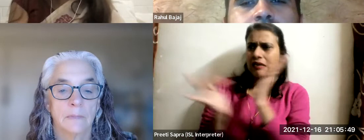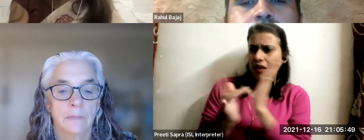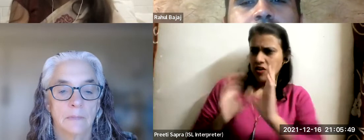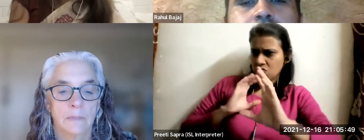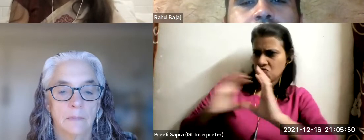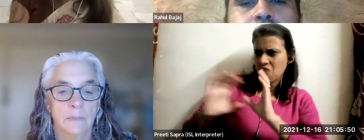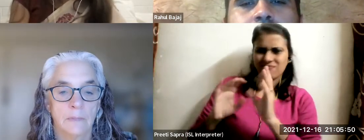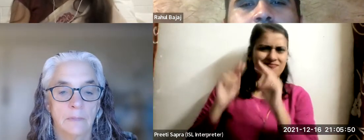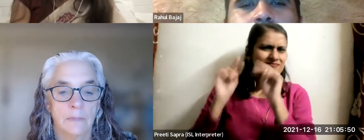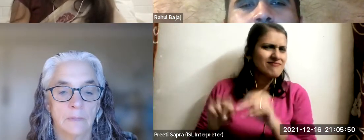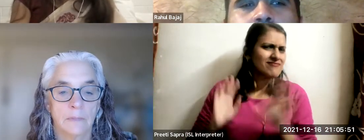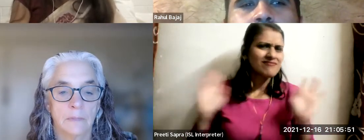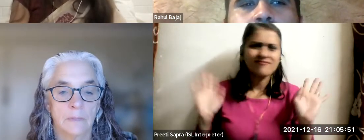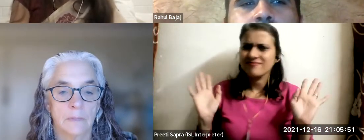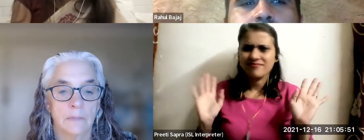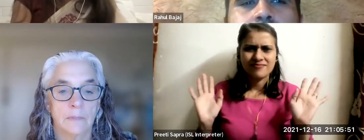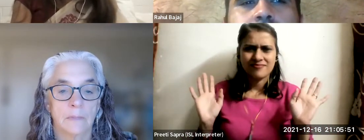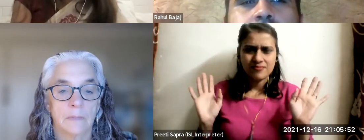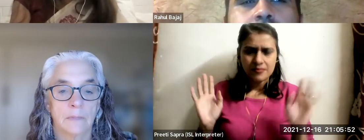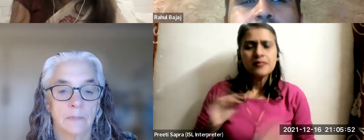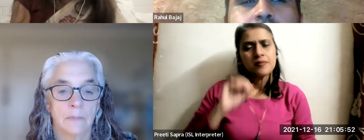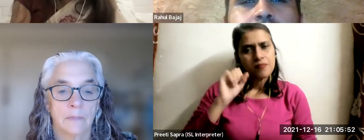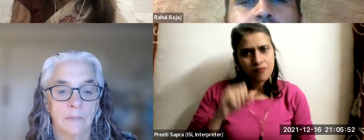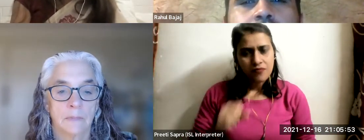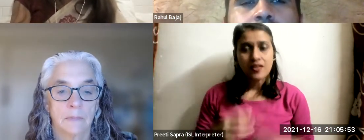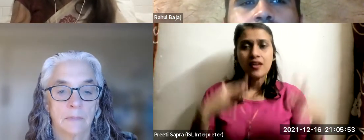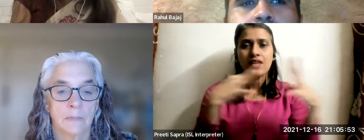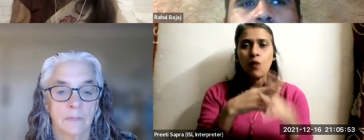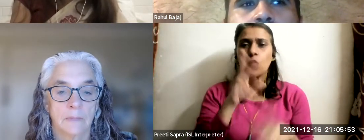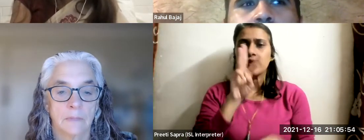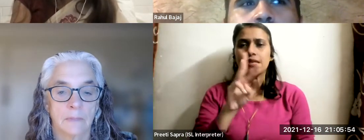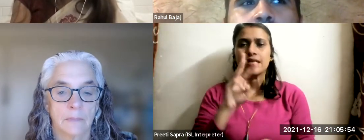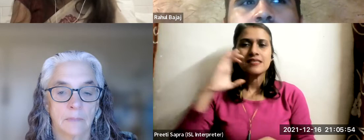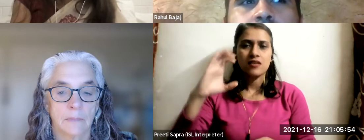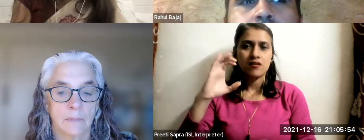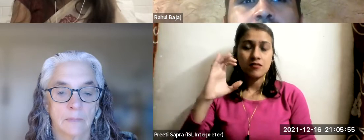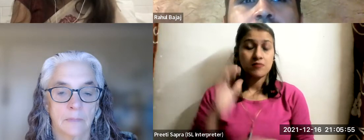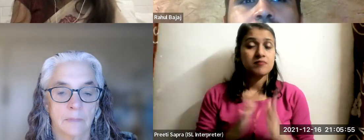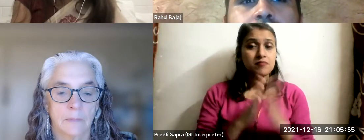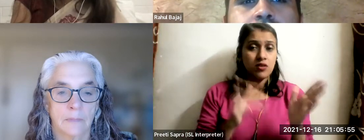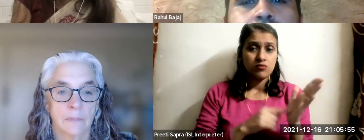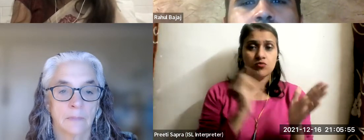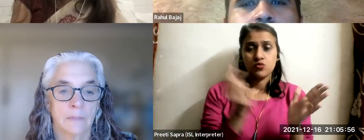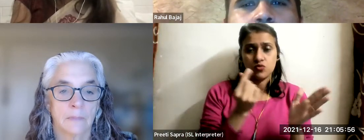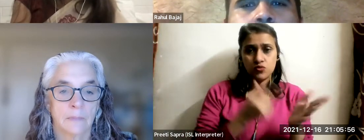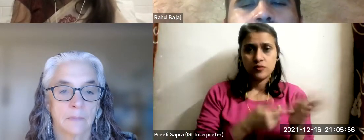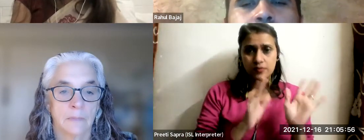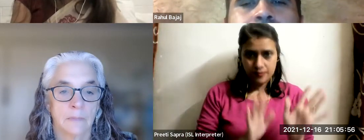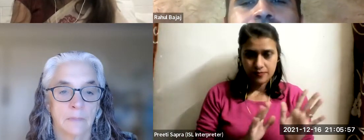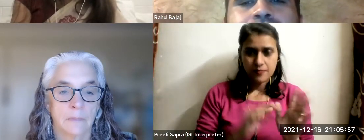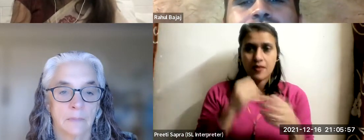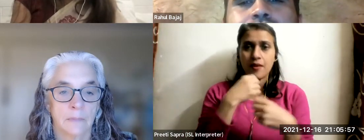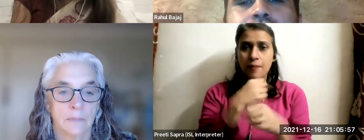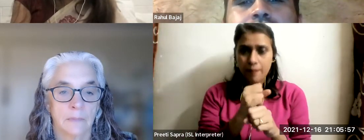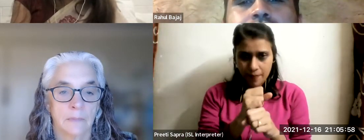need to hear the story. But having said that, W3C has a great resource, which has been created by the